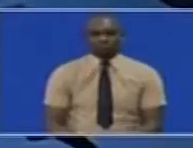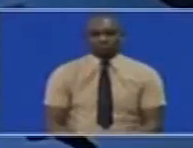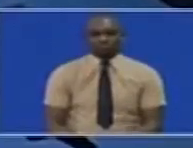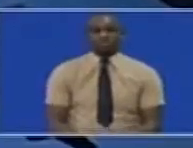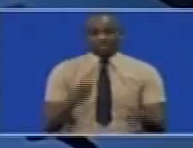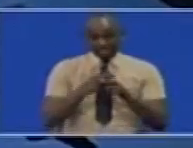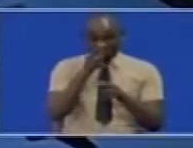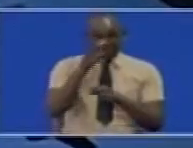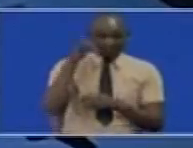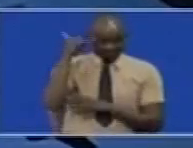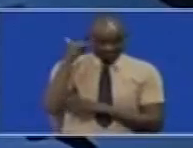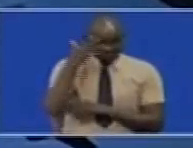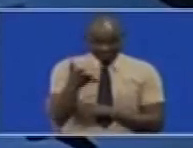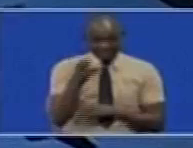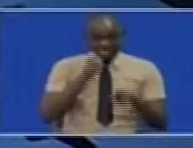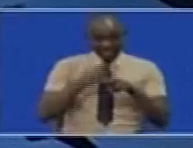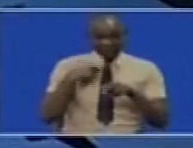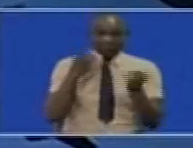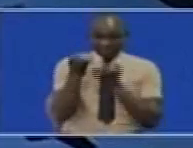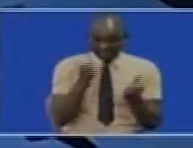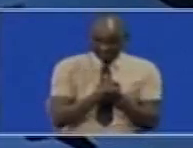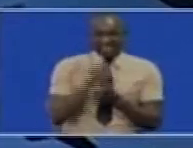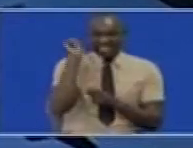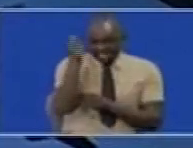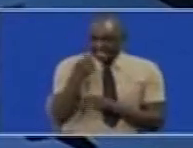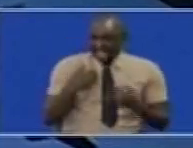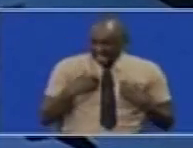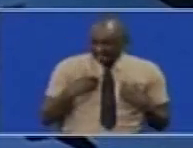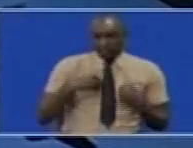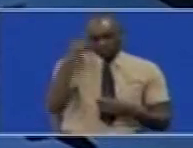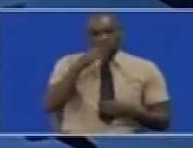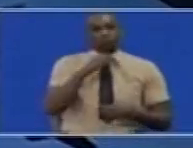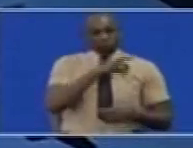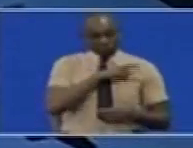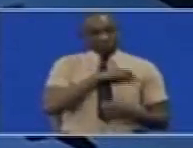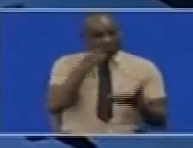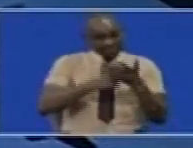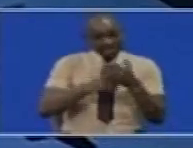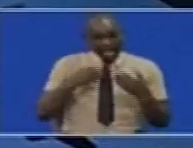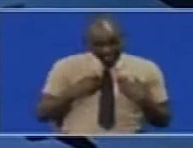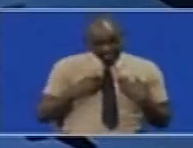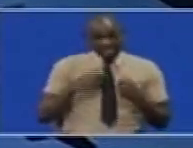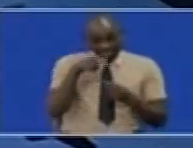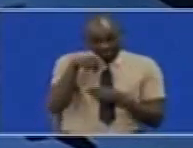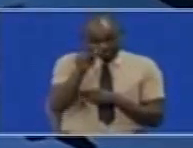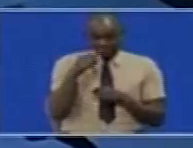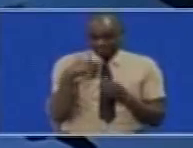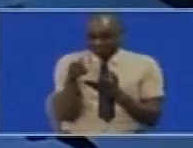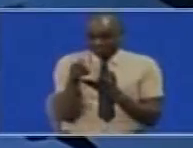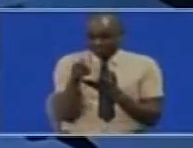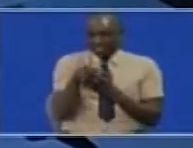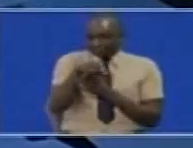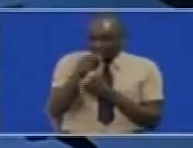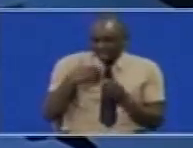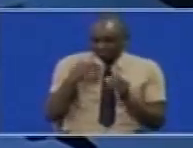My name is Joy Doreen Bira. Time for business. Kenya stands to gain more tax revenue if the country grows her middle class, which has been on